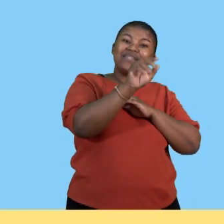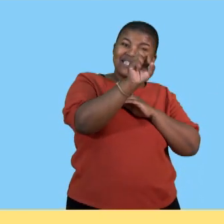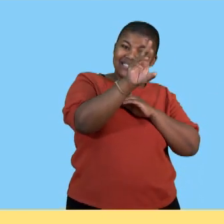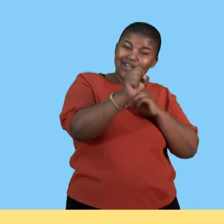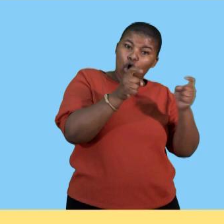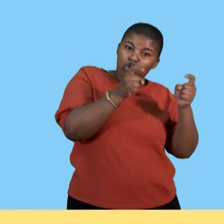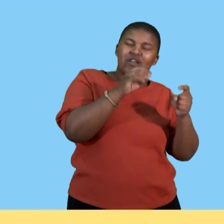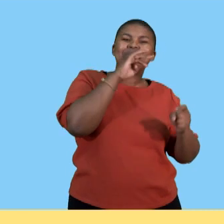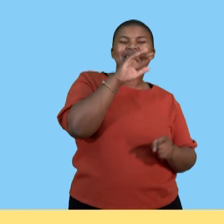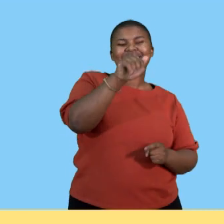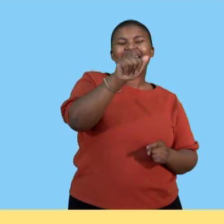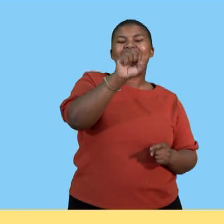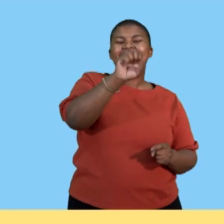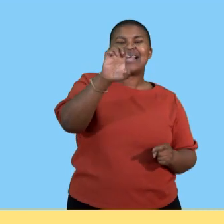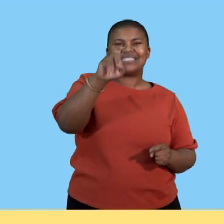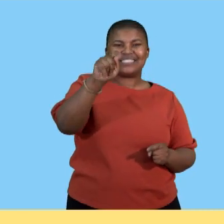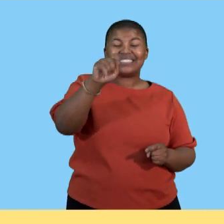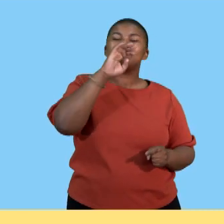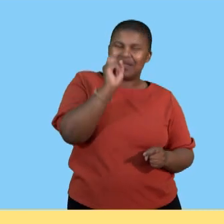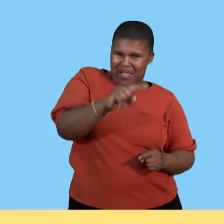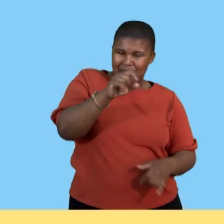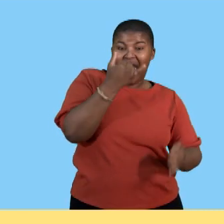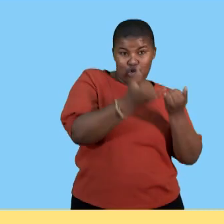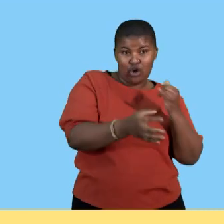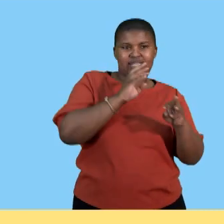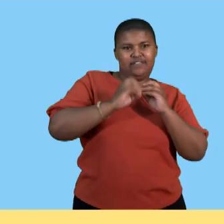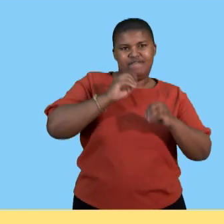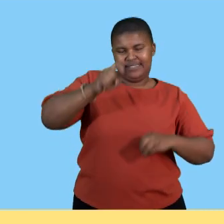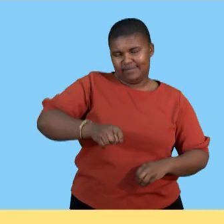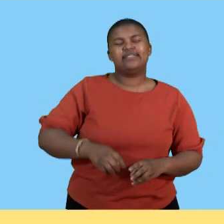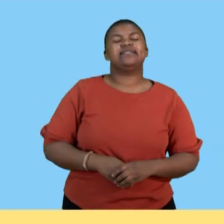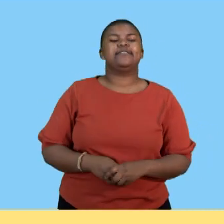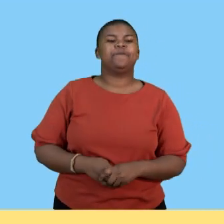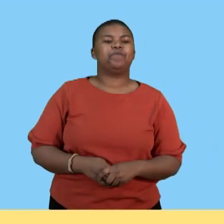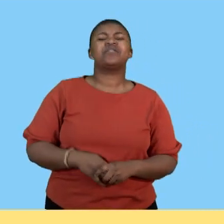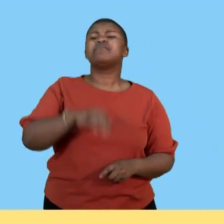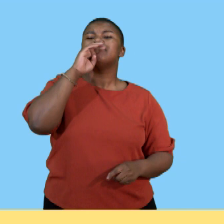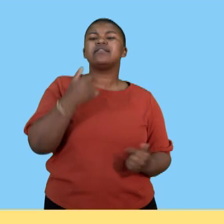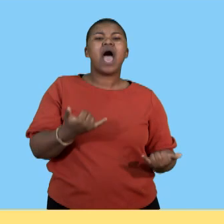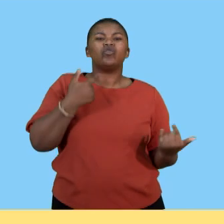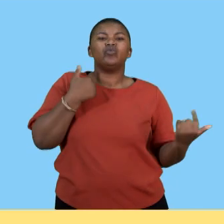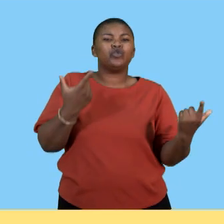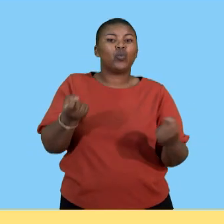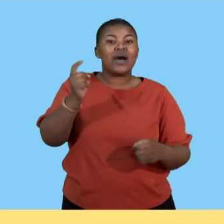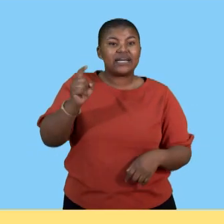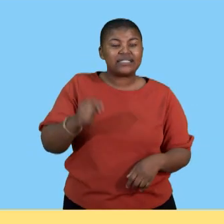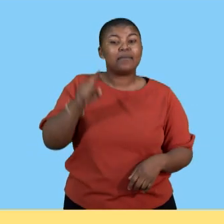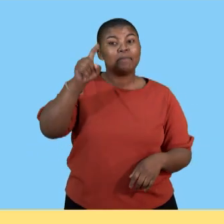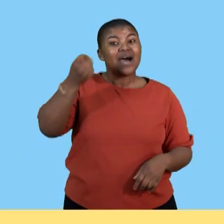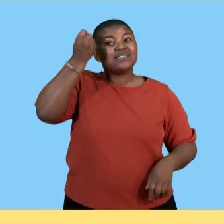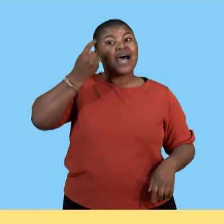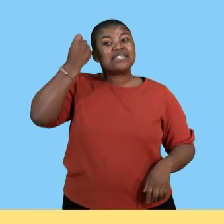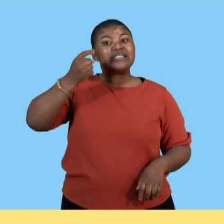asset account. This is incorrect. All right? So what do? We have